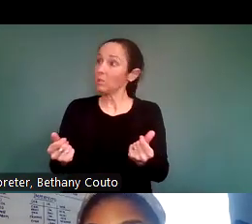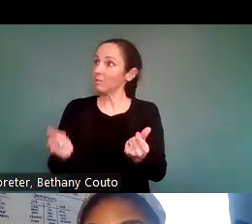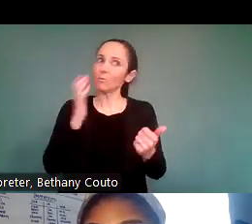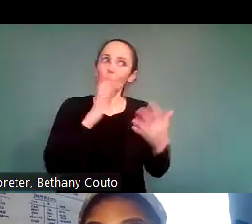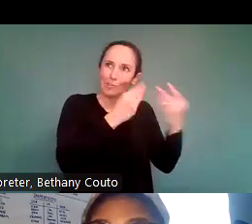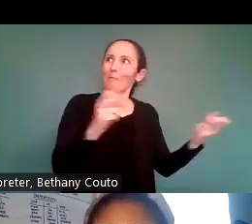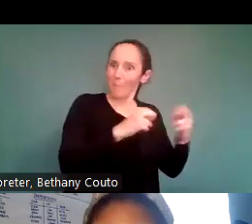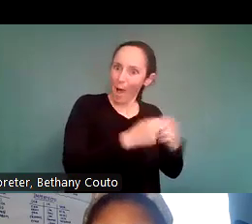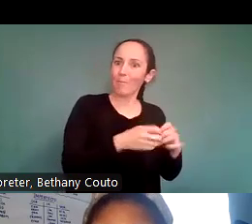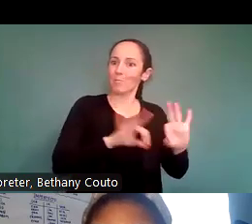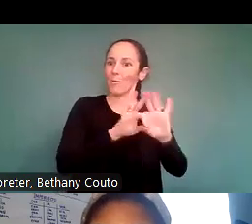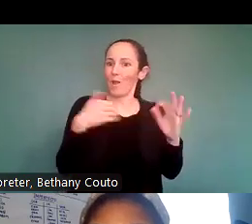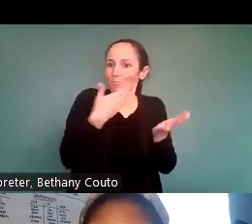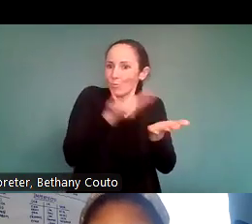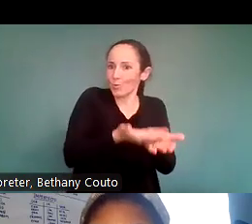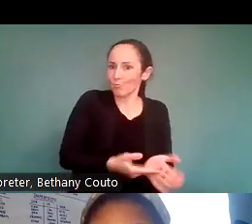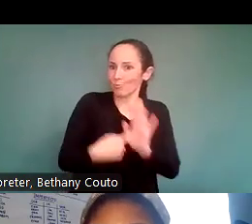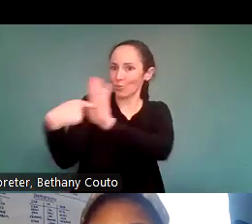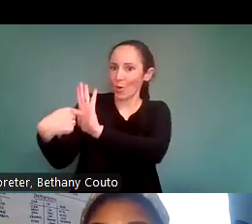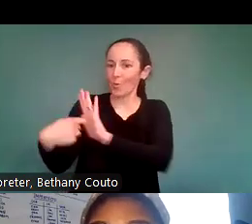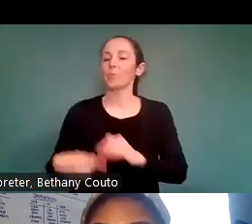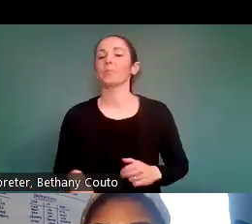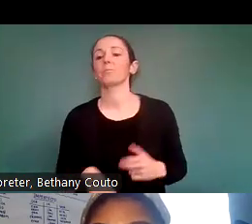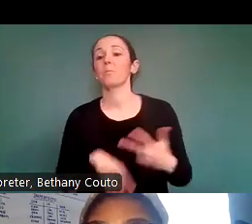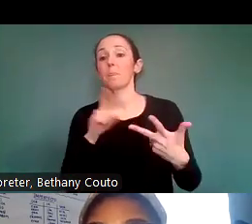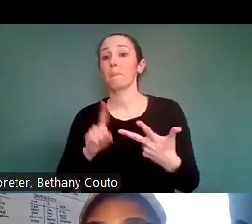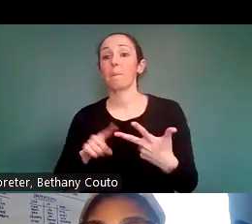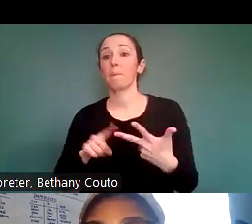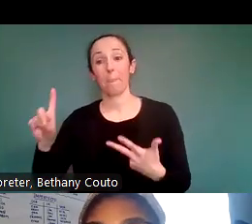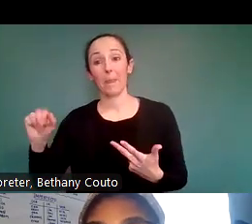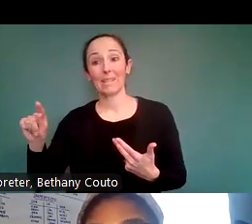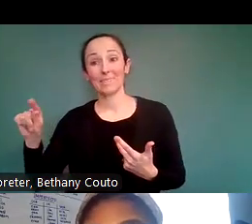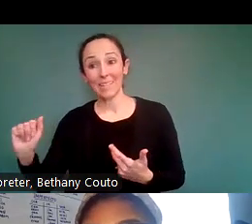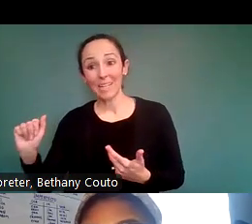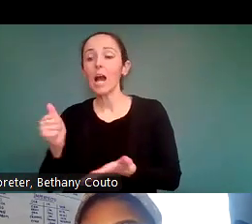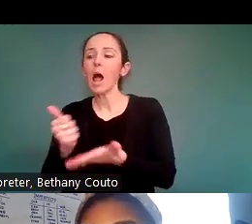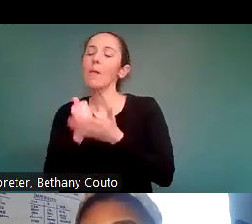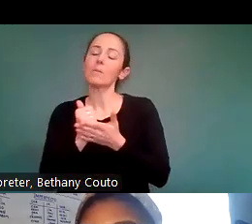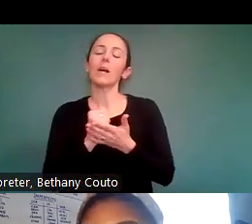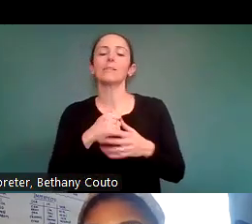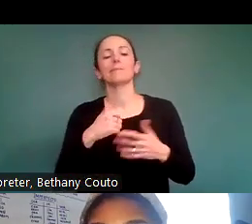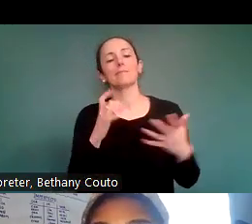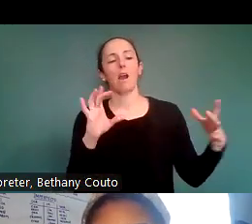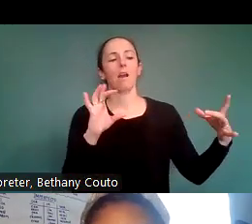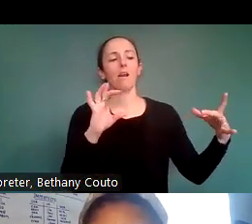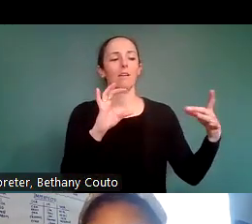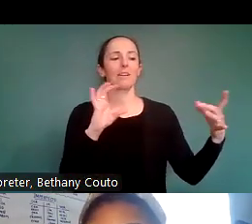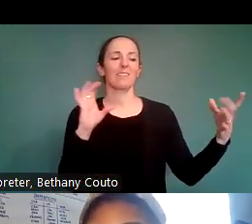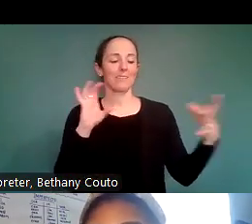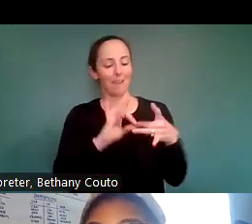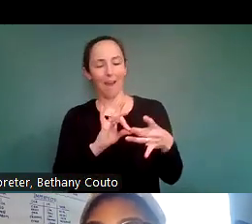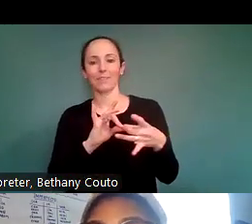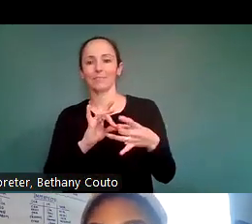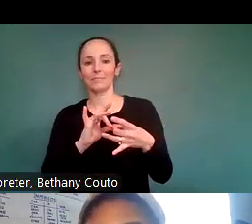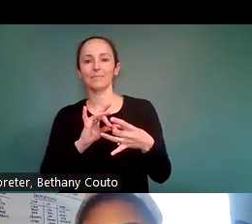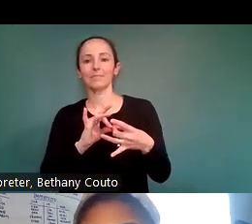And then lastly, I just want to emphasize that data helps us to draw connections to policymakers' whys.